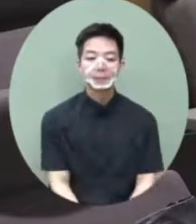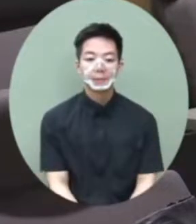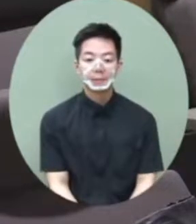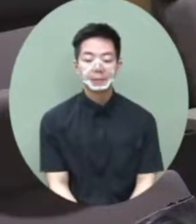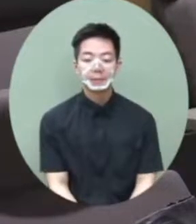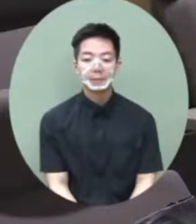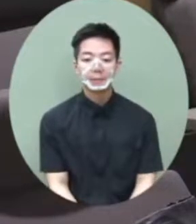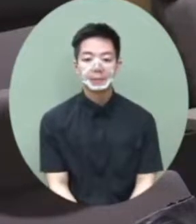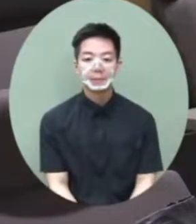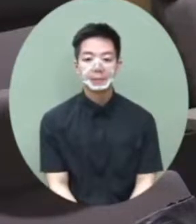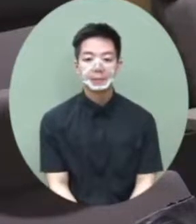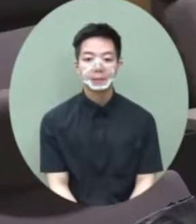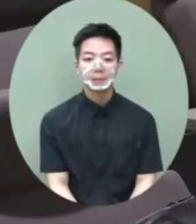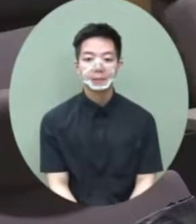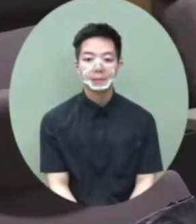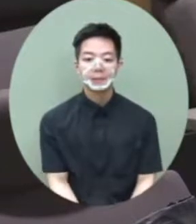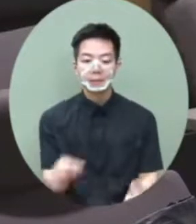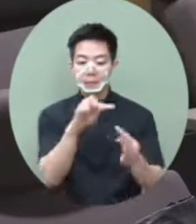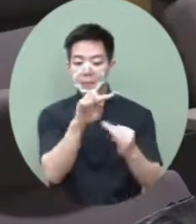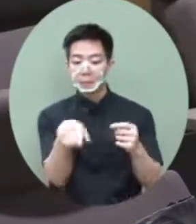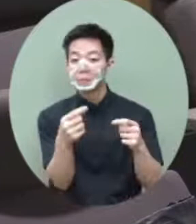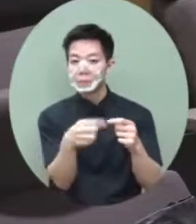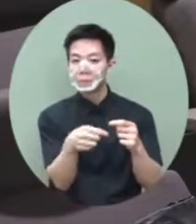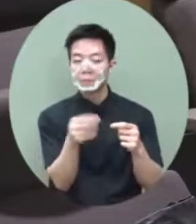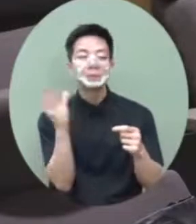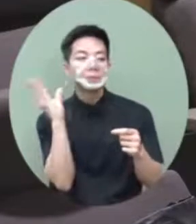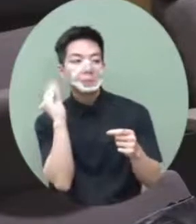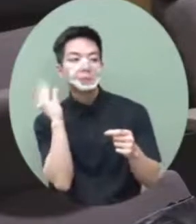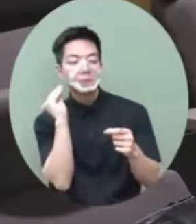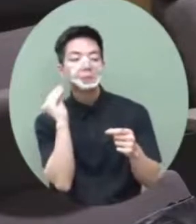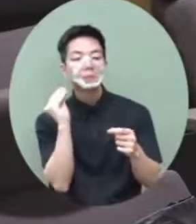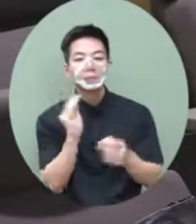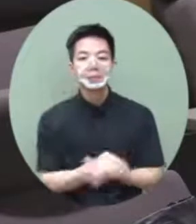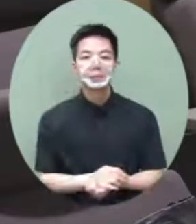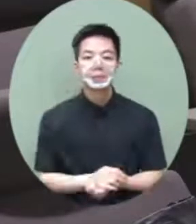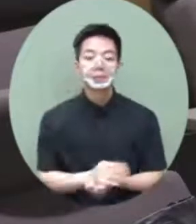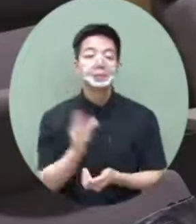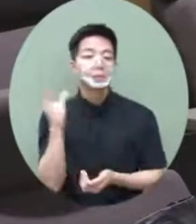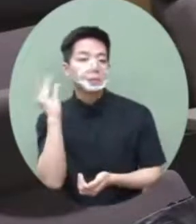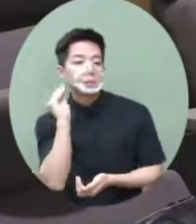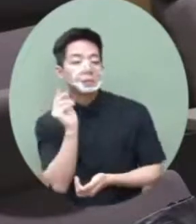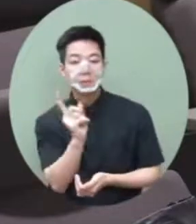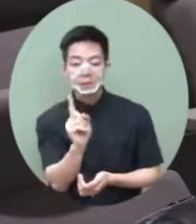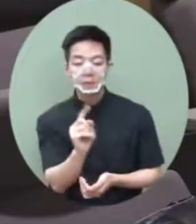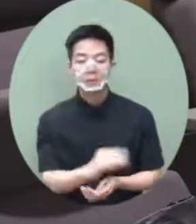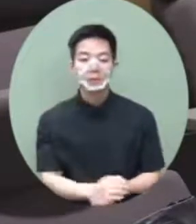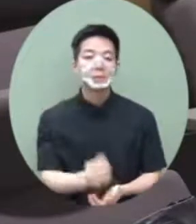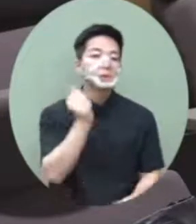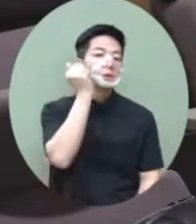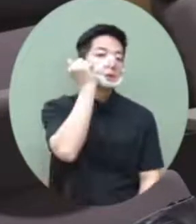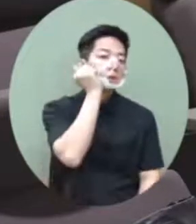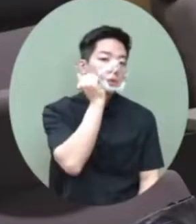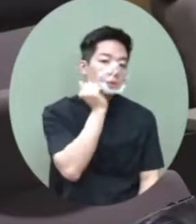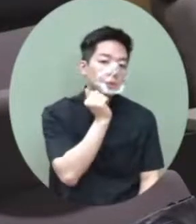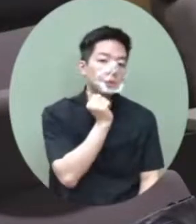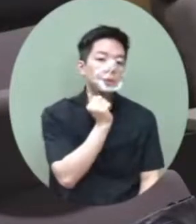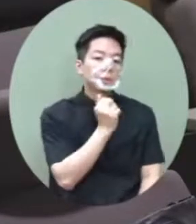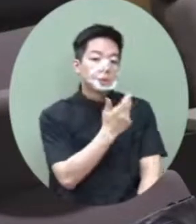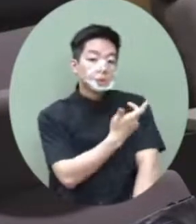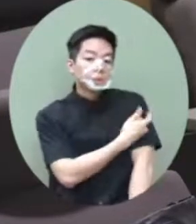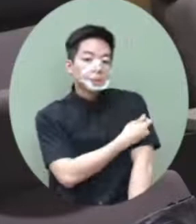we've drawn. So we've seen a significant drop in elderly vaccination rate recently,